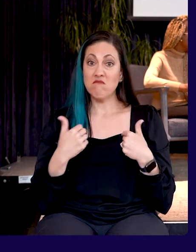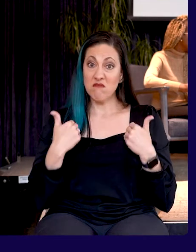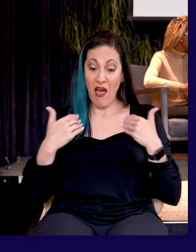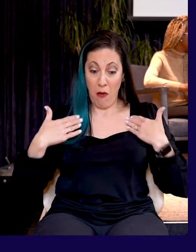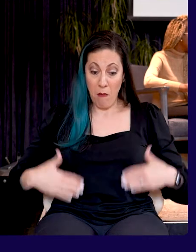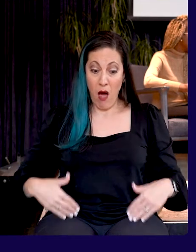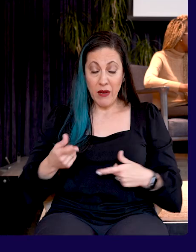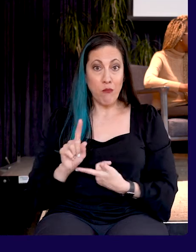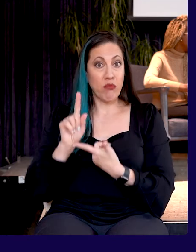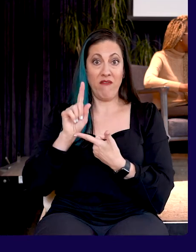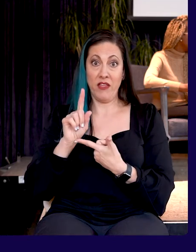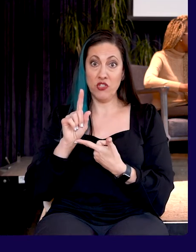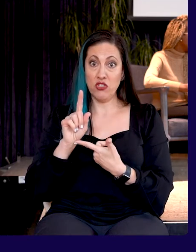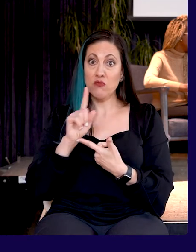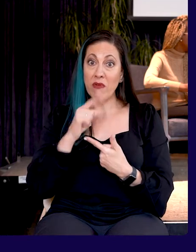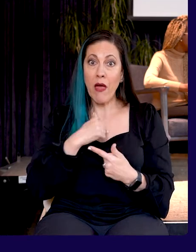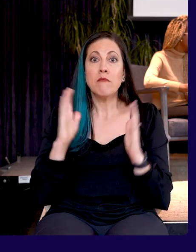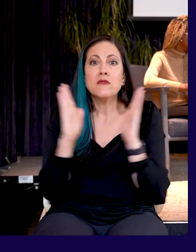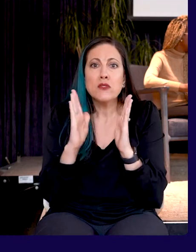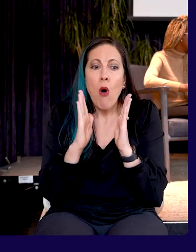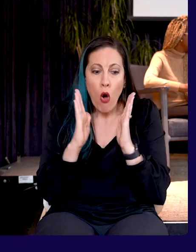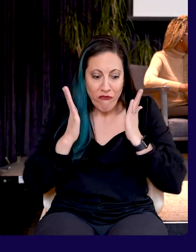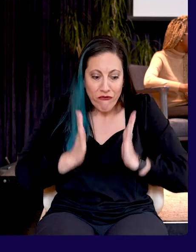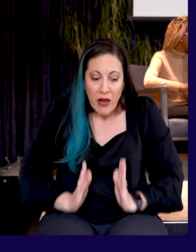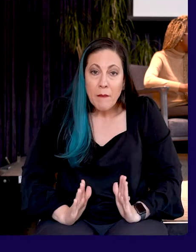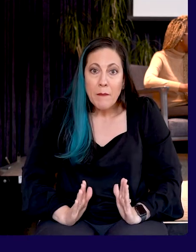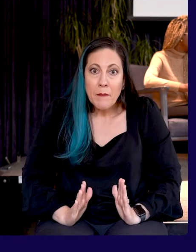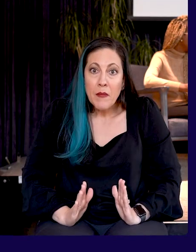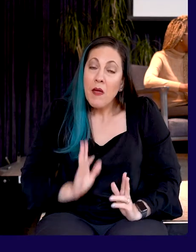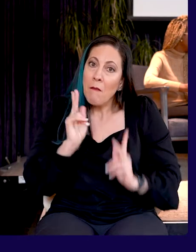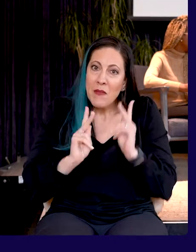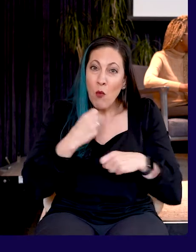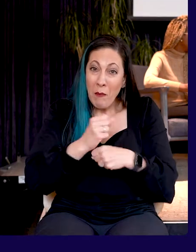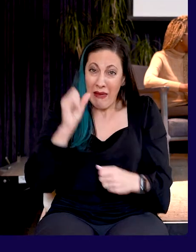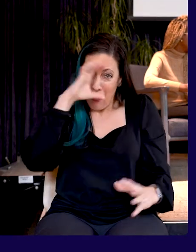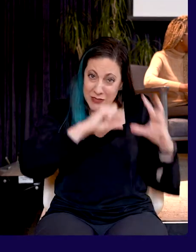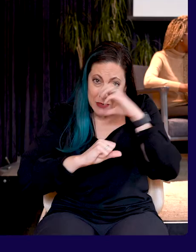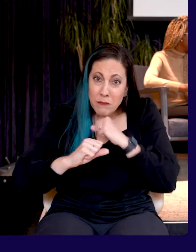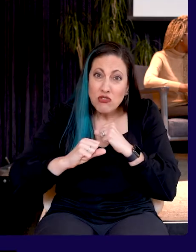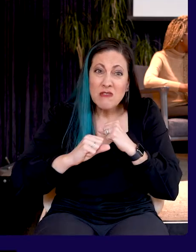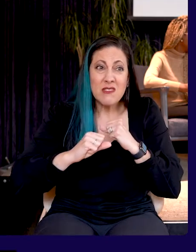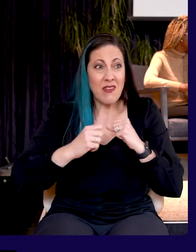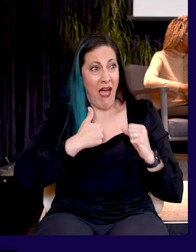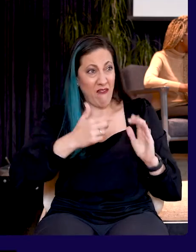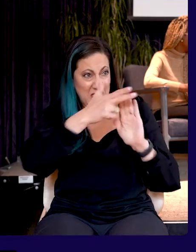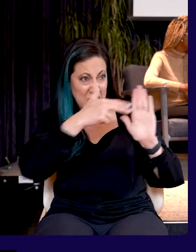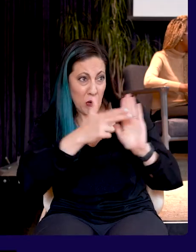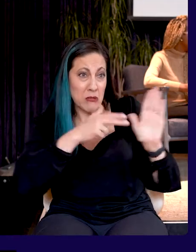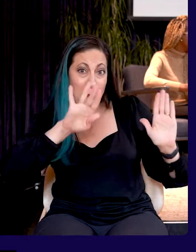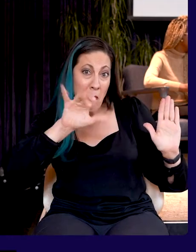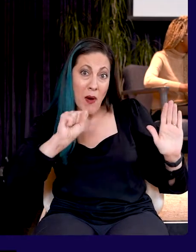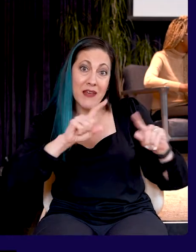body privilege. I have a small frame. People make assumptions. People have stereotypes and biases depending upon how